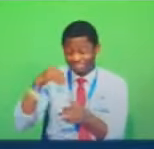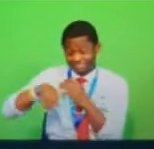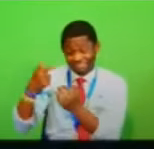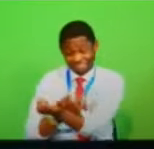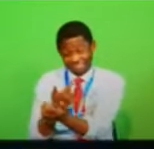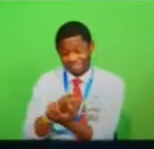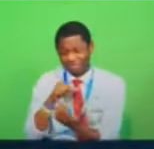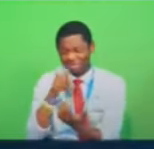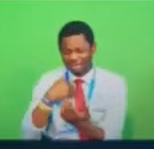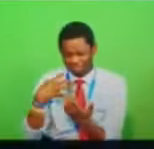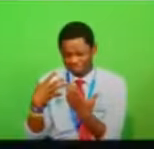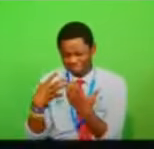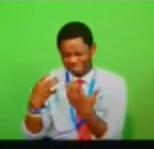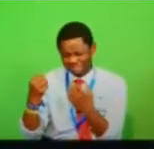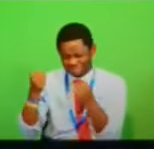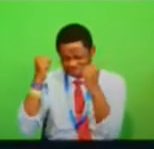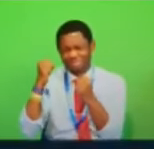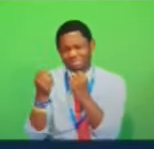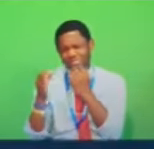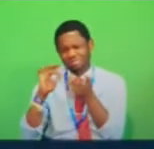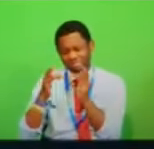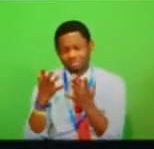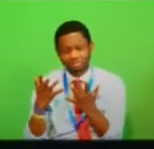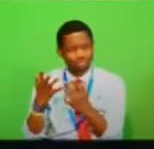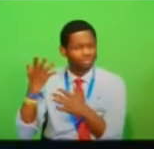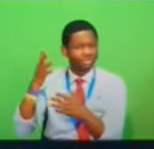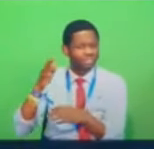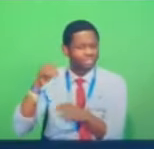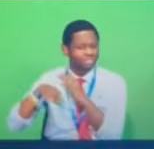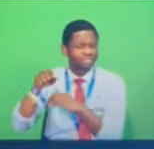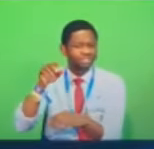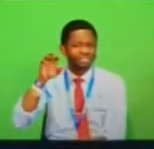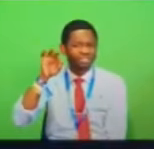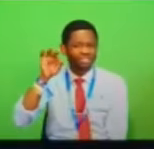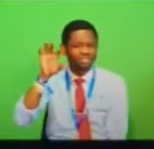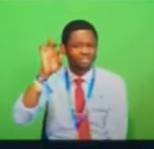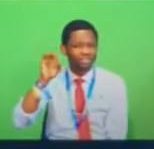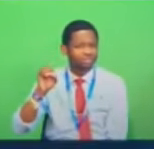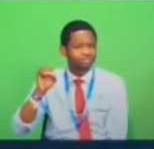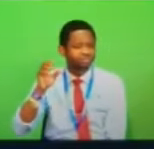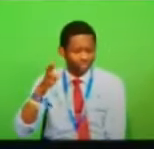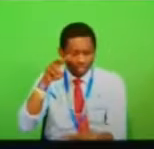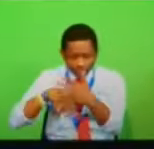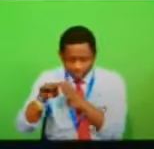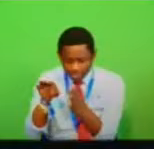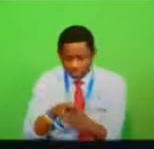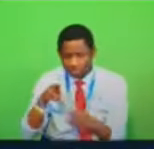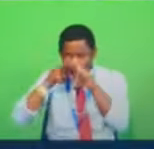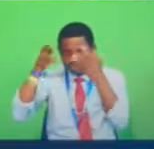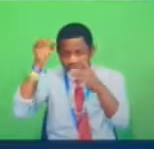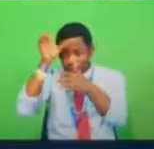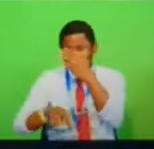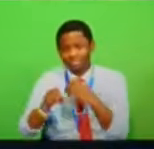before others. Those times, early 90s, I read Revelation 11, and